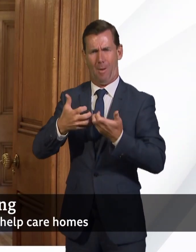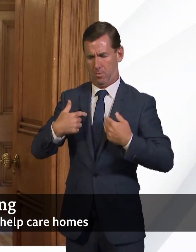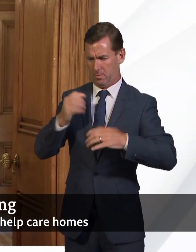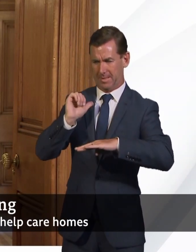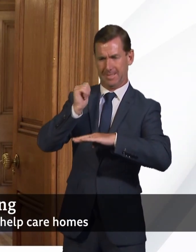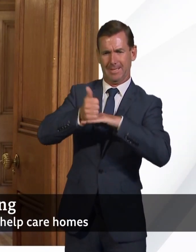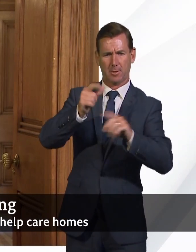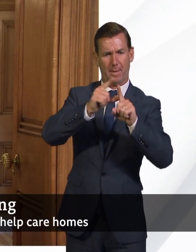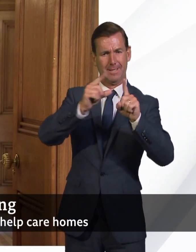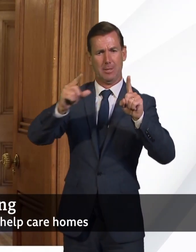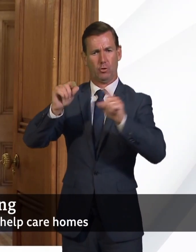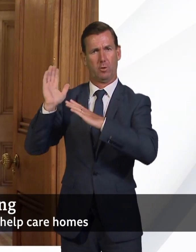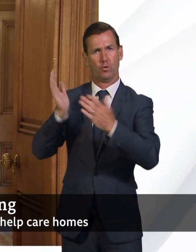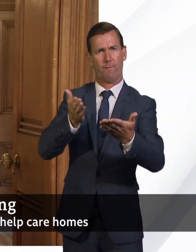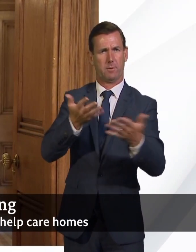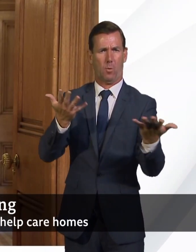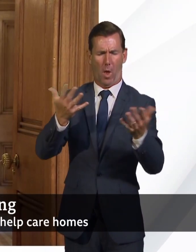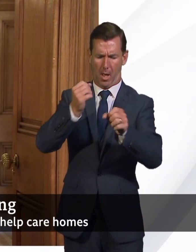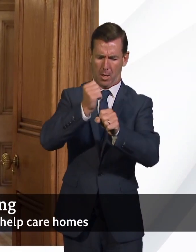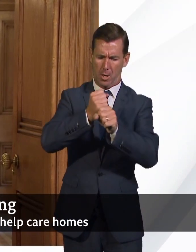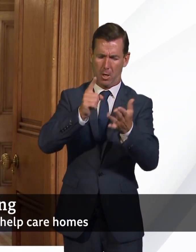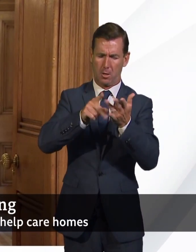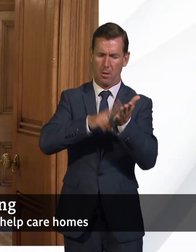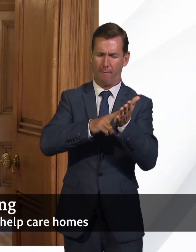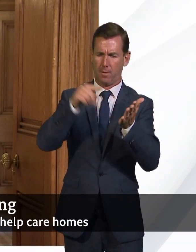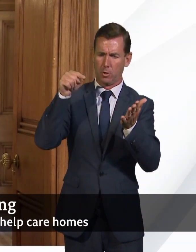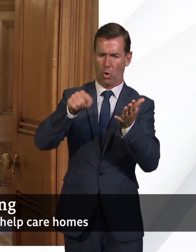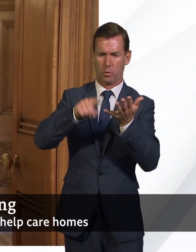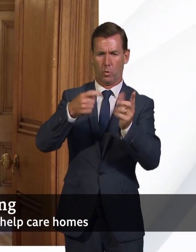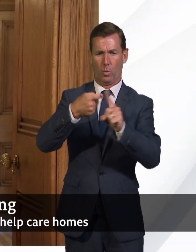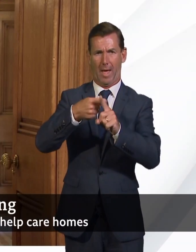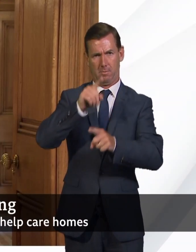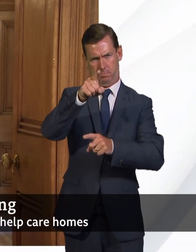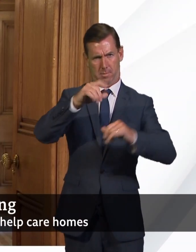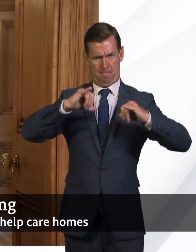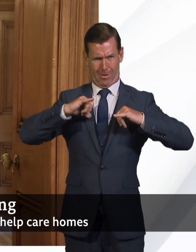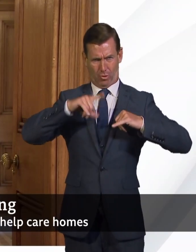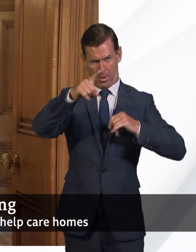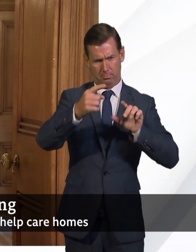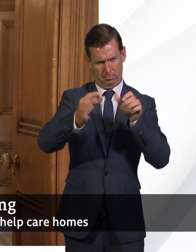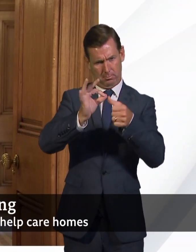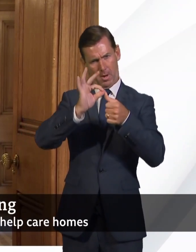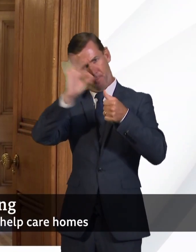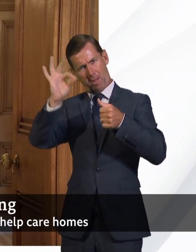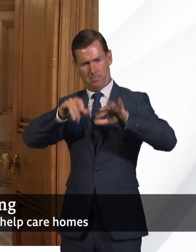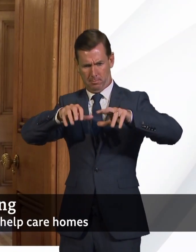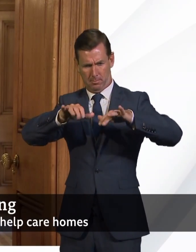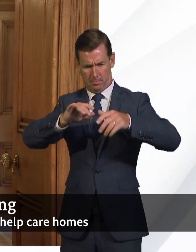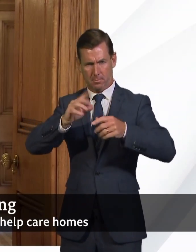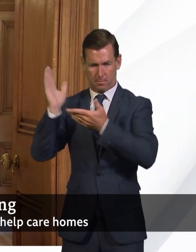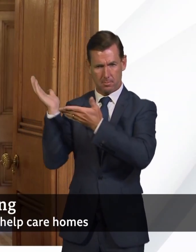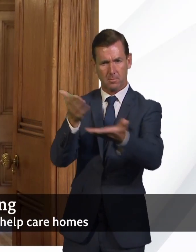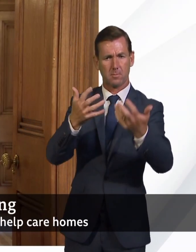on gov.uk, allowing care home managers to apply online for the testing kits. Next, we've strengthened the